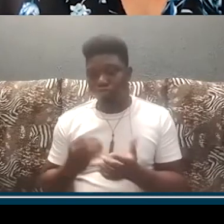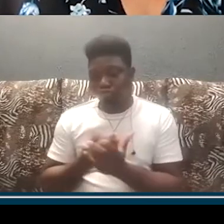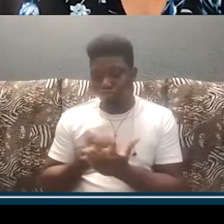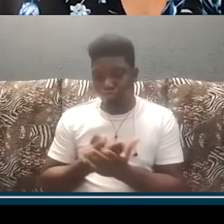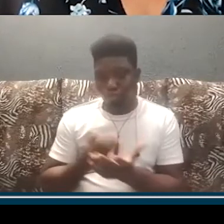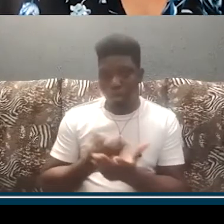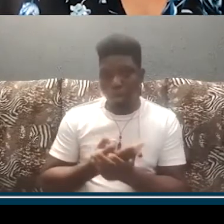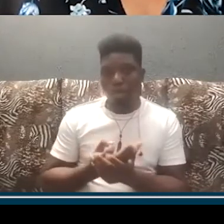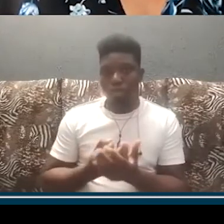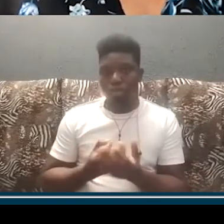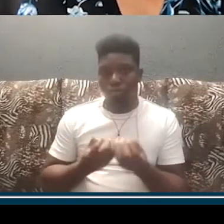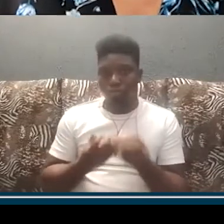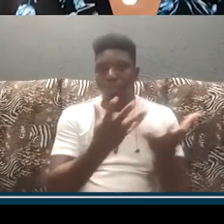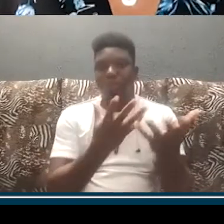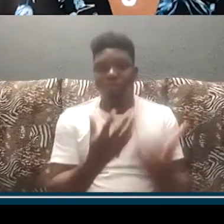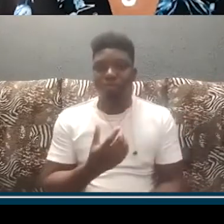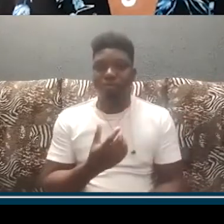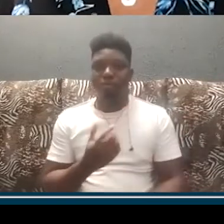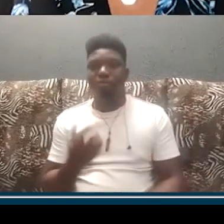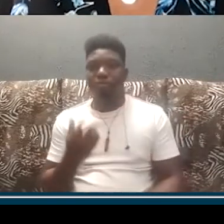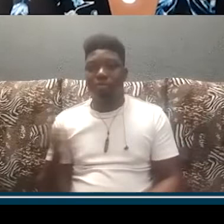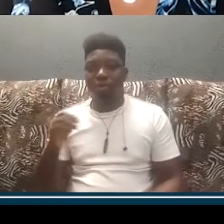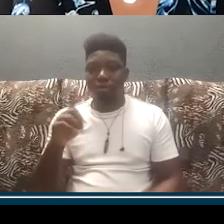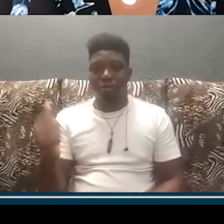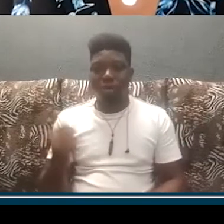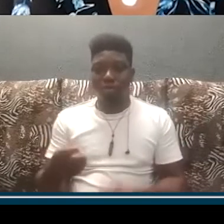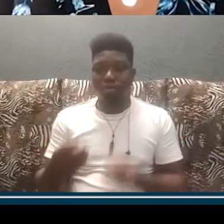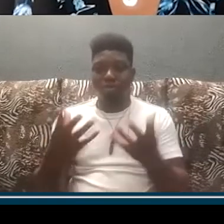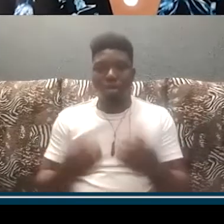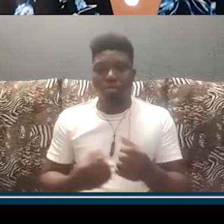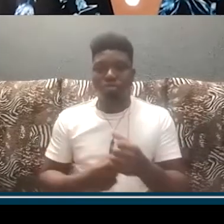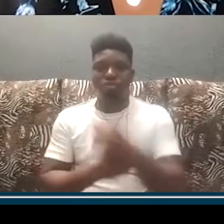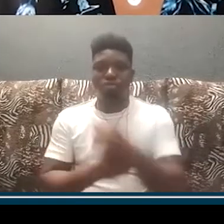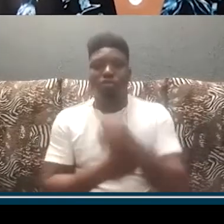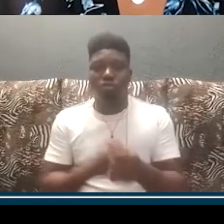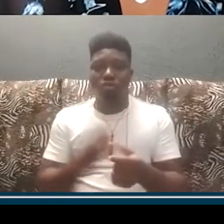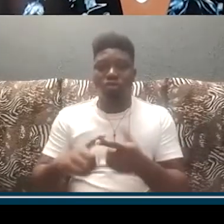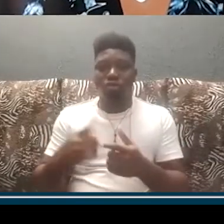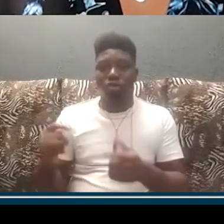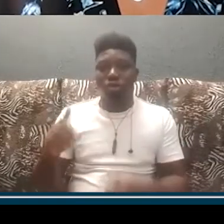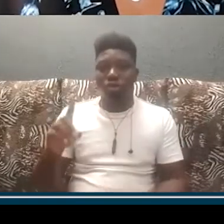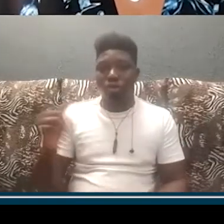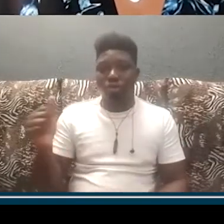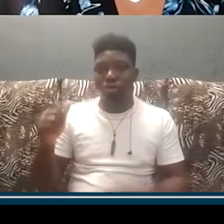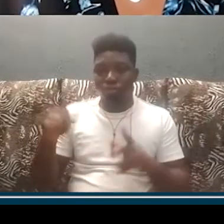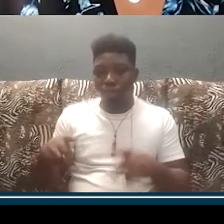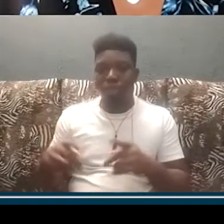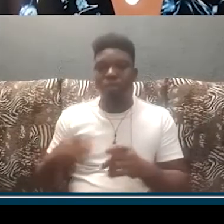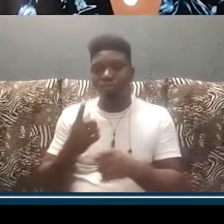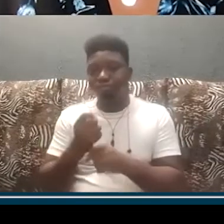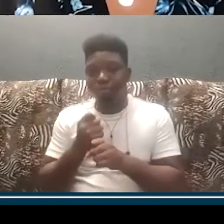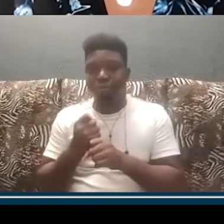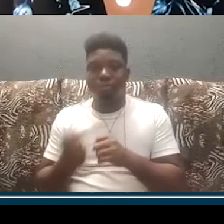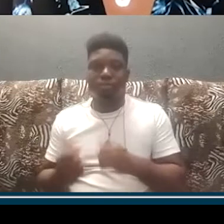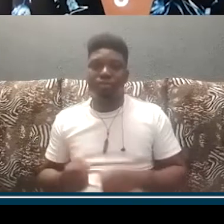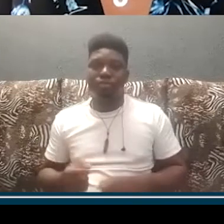as a whole without any of the supports that the disabled person may have been receiving. And that puts a